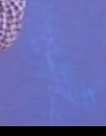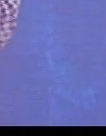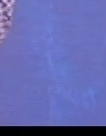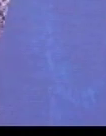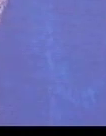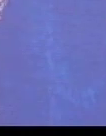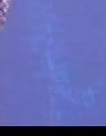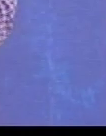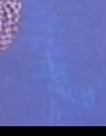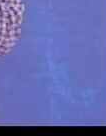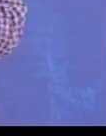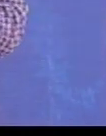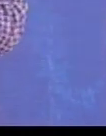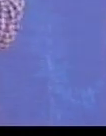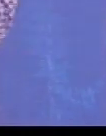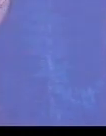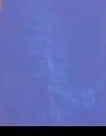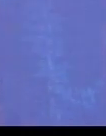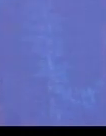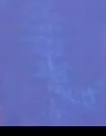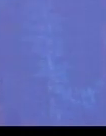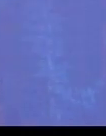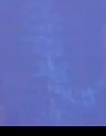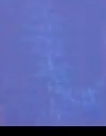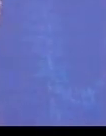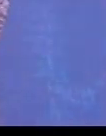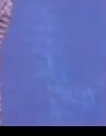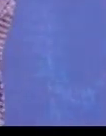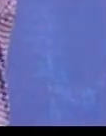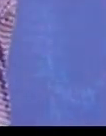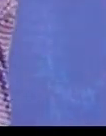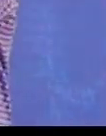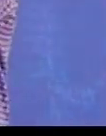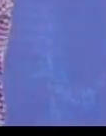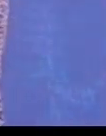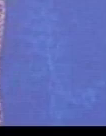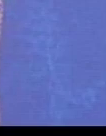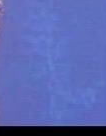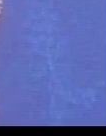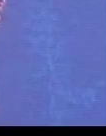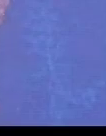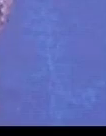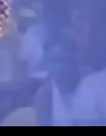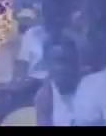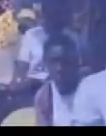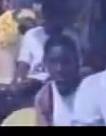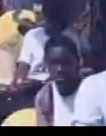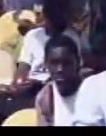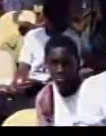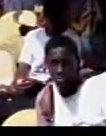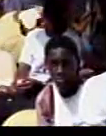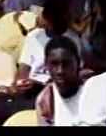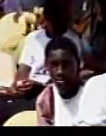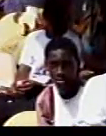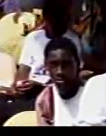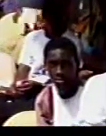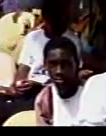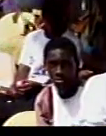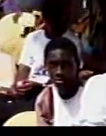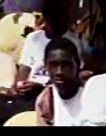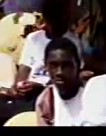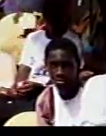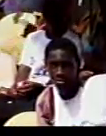fortunes of your country. The Lord bless you. God bless you. Enjoy the rest of this session. And I'm excited and blessed to